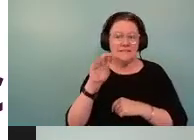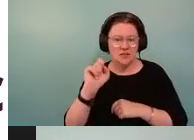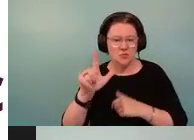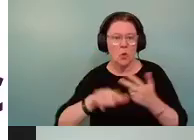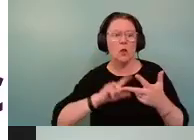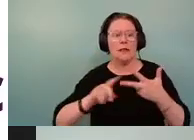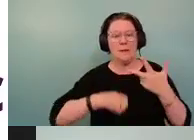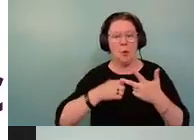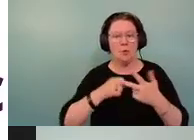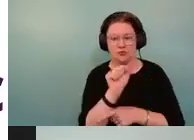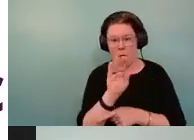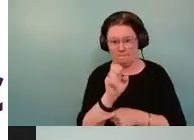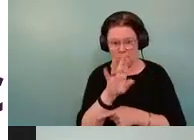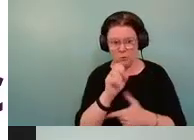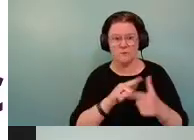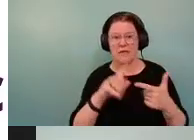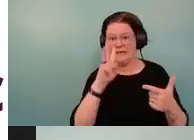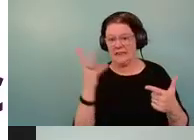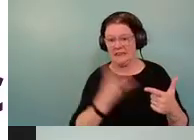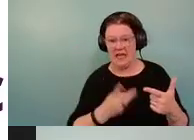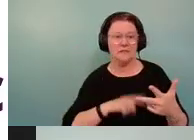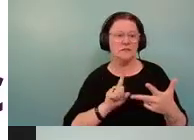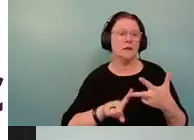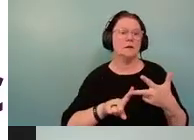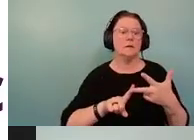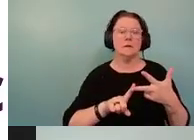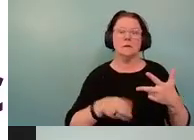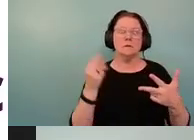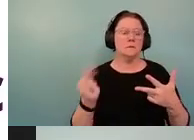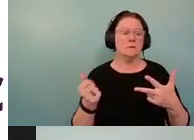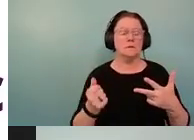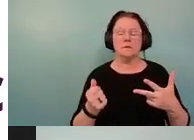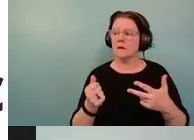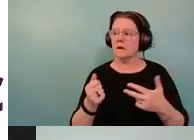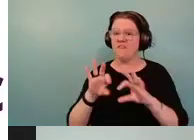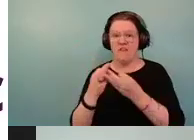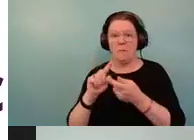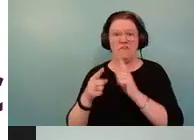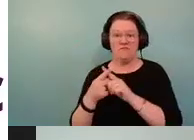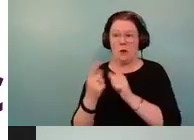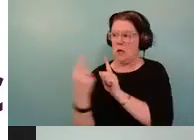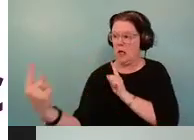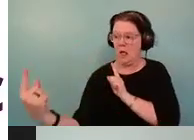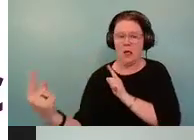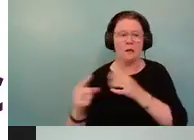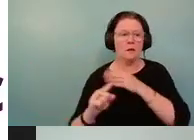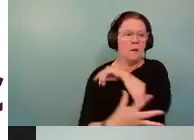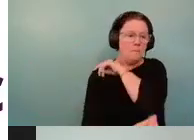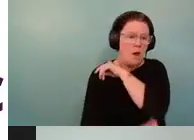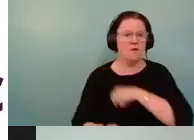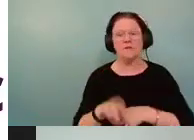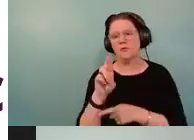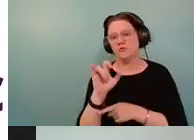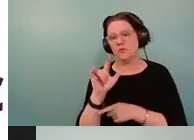abuse, neglect of any form, sudden, unexplained separation from loved ones, poverty,